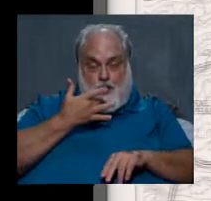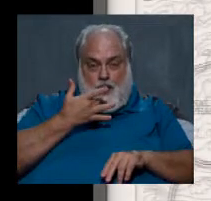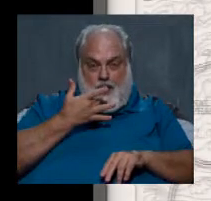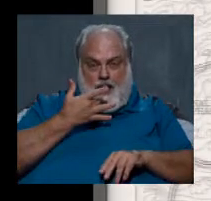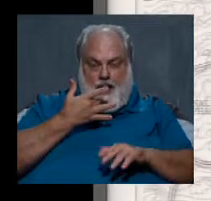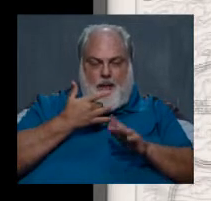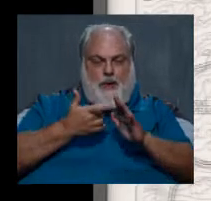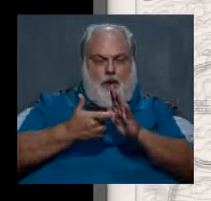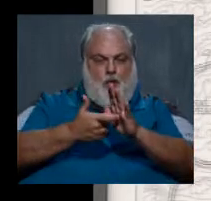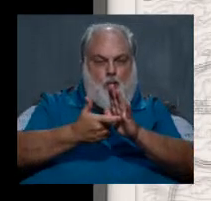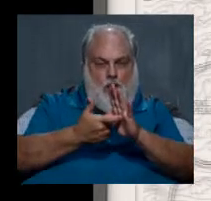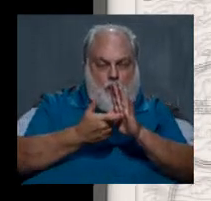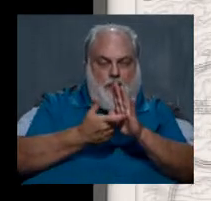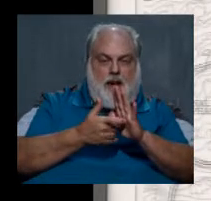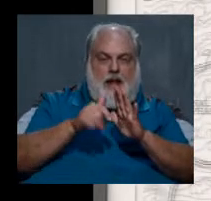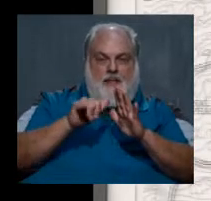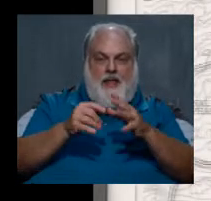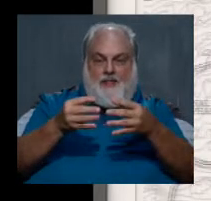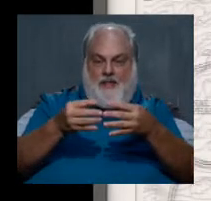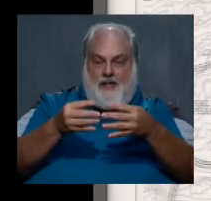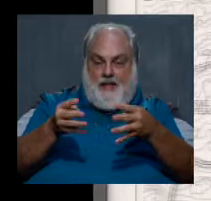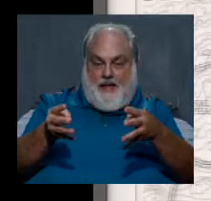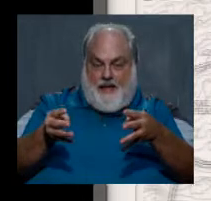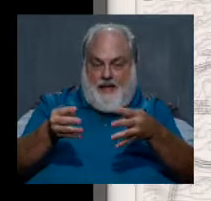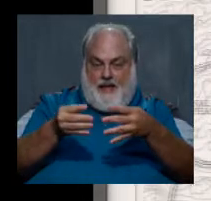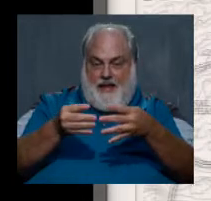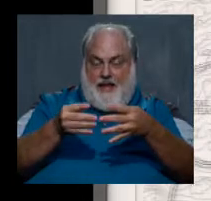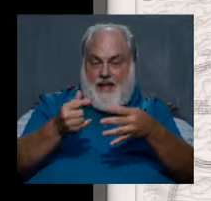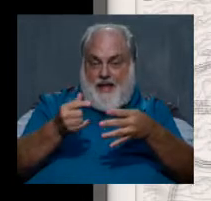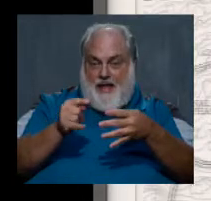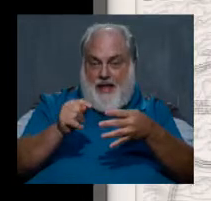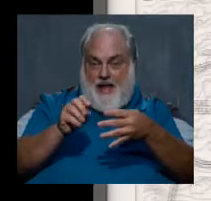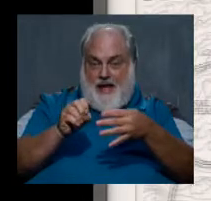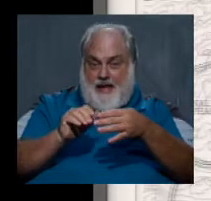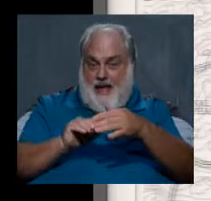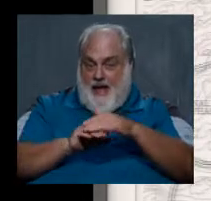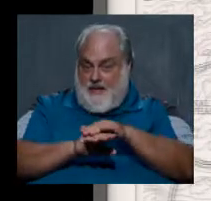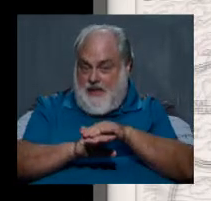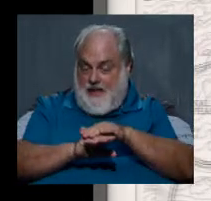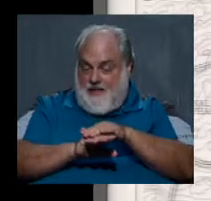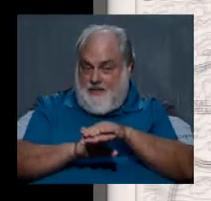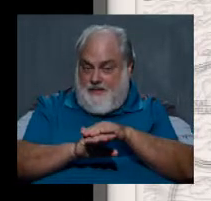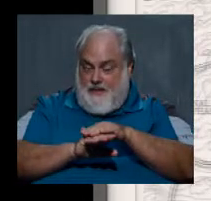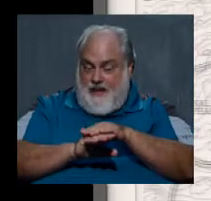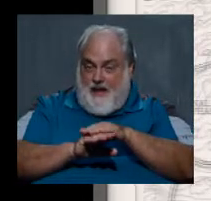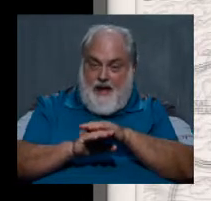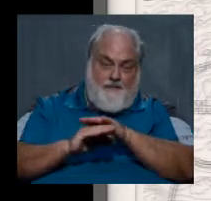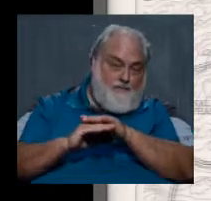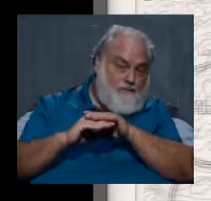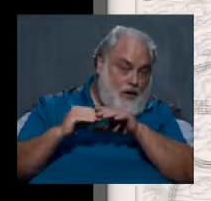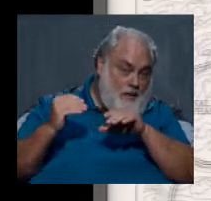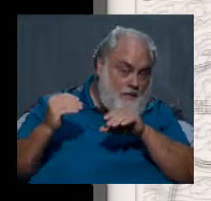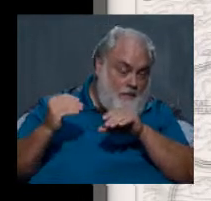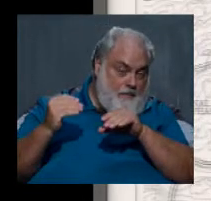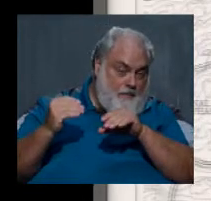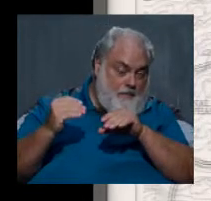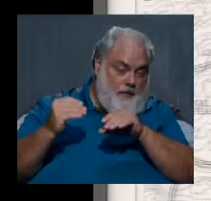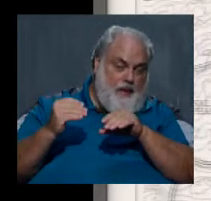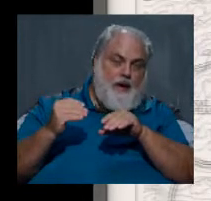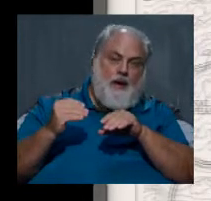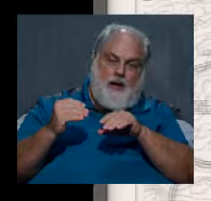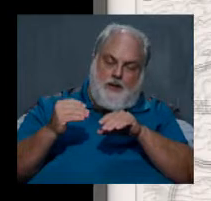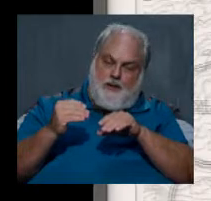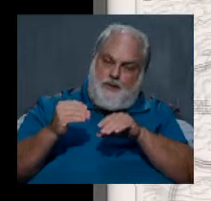a requirement that that gate for access to and access from the development